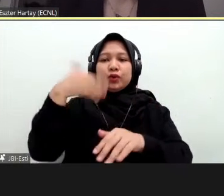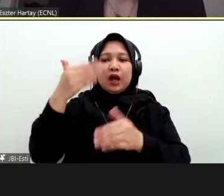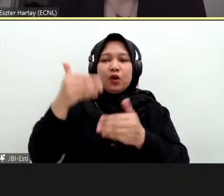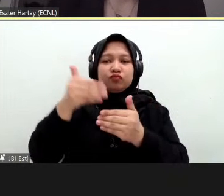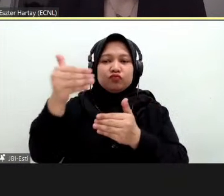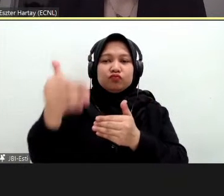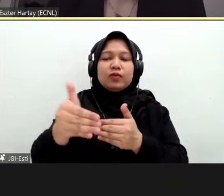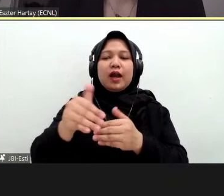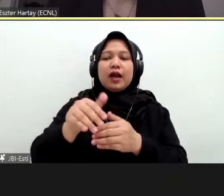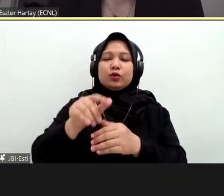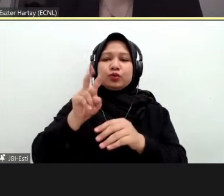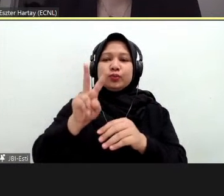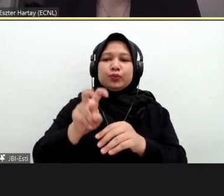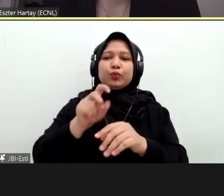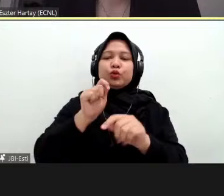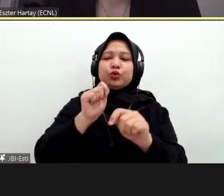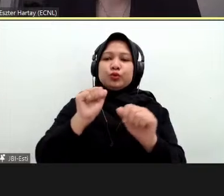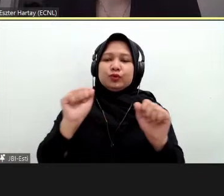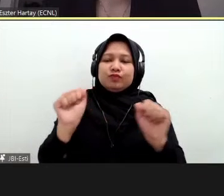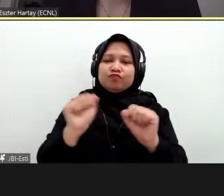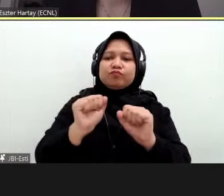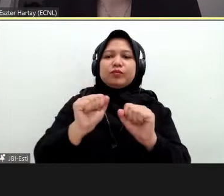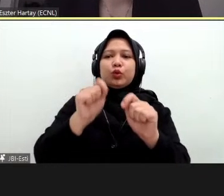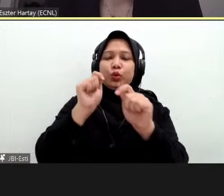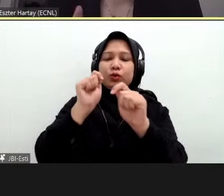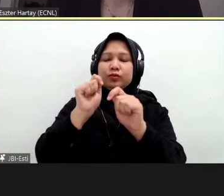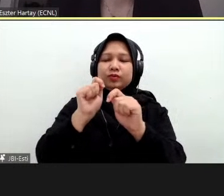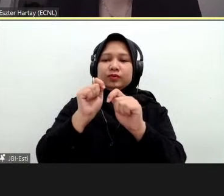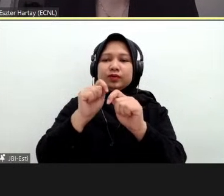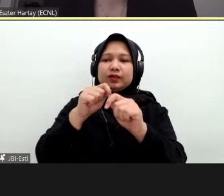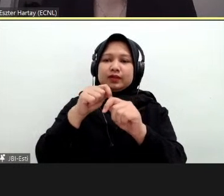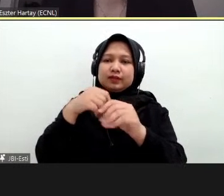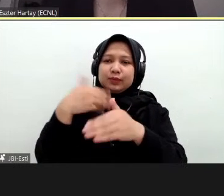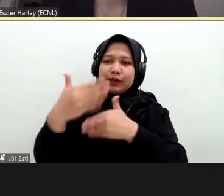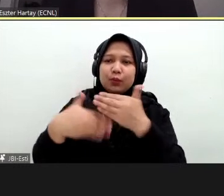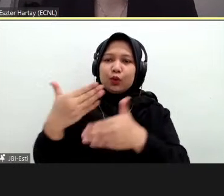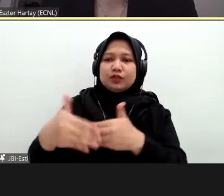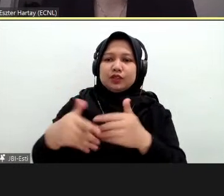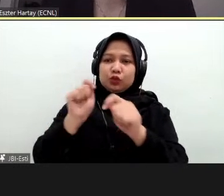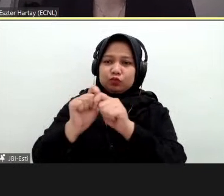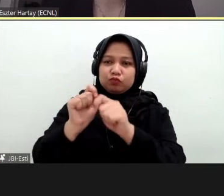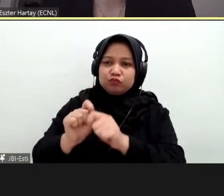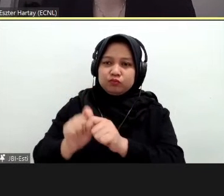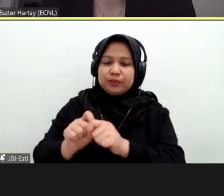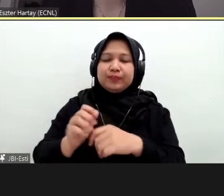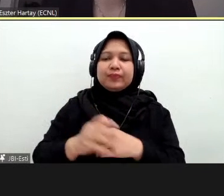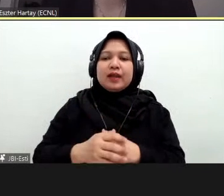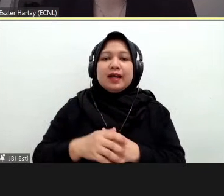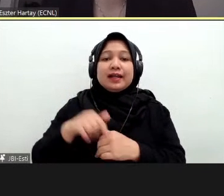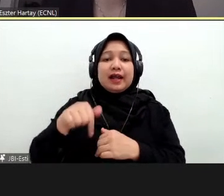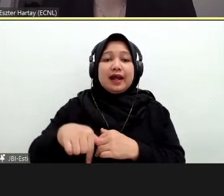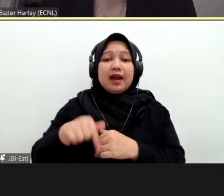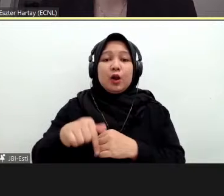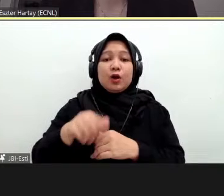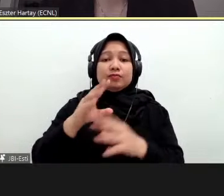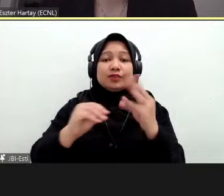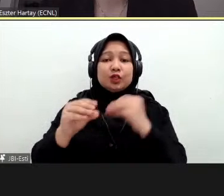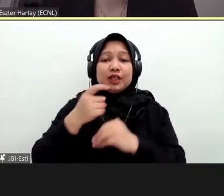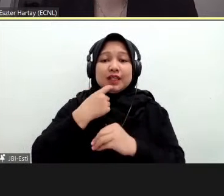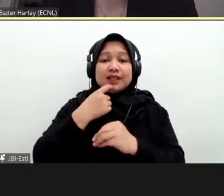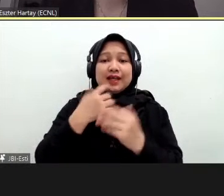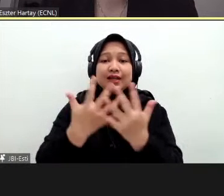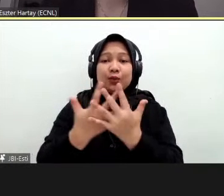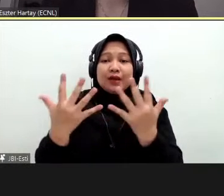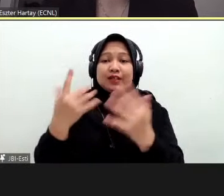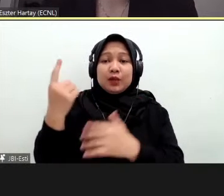Civil society needs financial sustainability and access to funding to counter the global challenges of